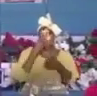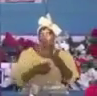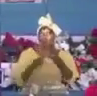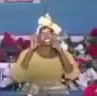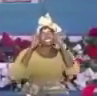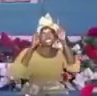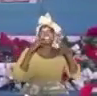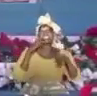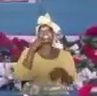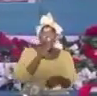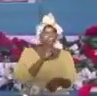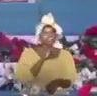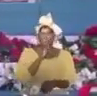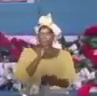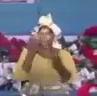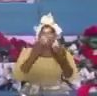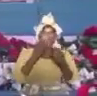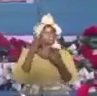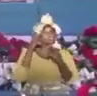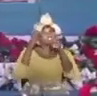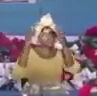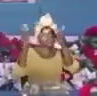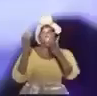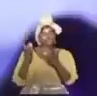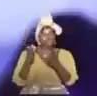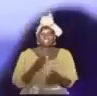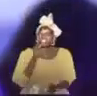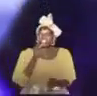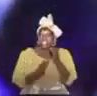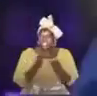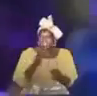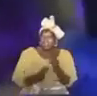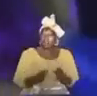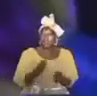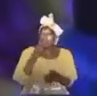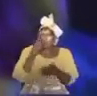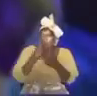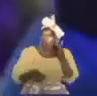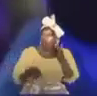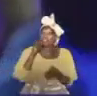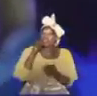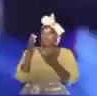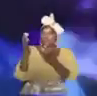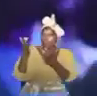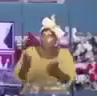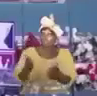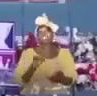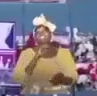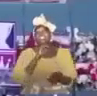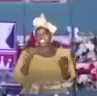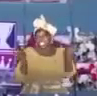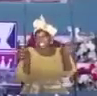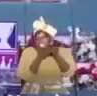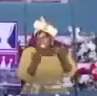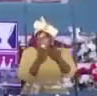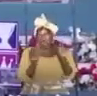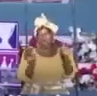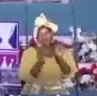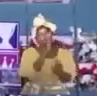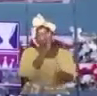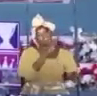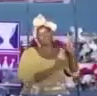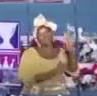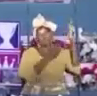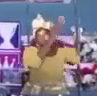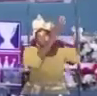you want. If what you want is consistent with what he says, then it will be done. God never,